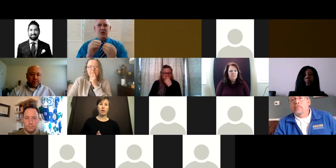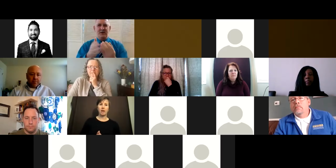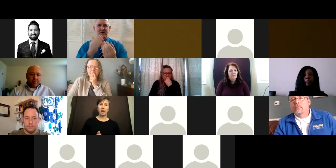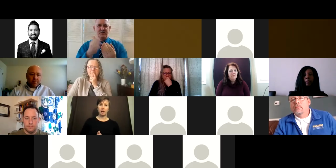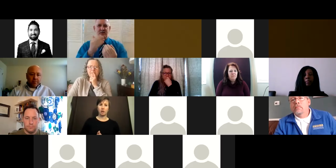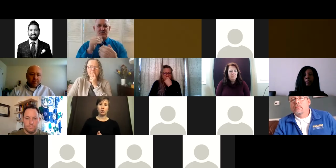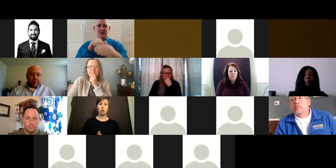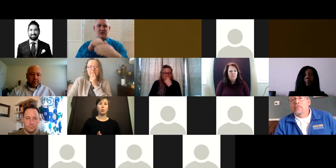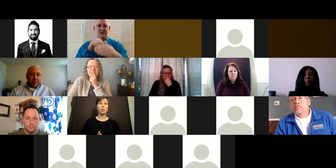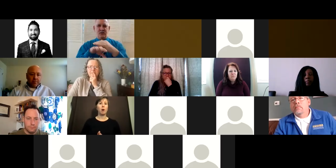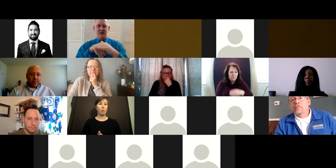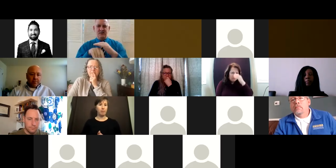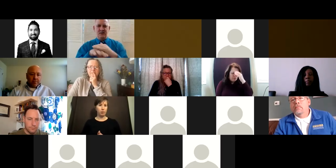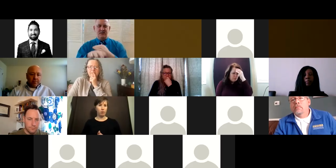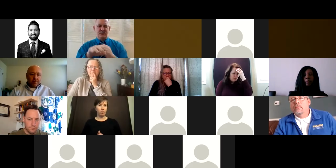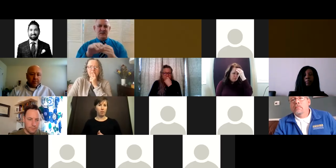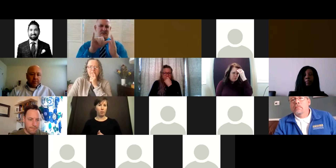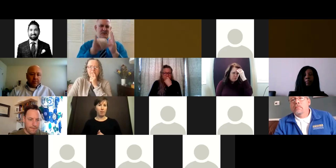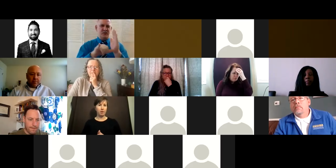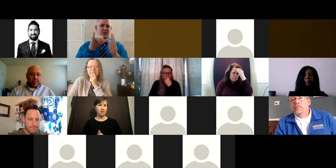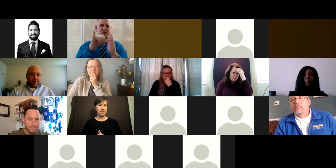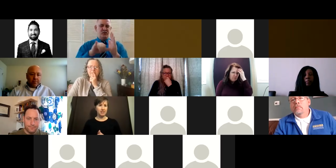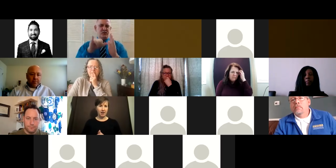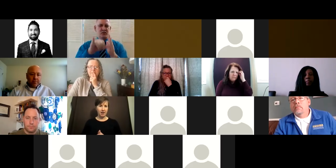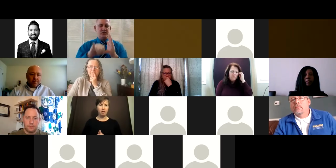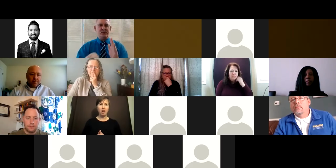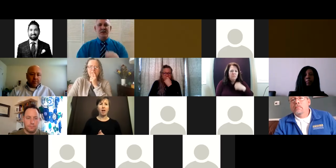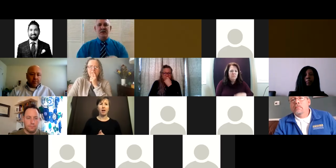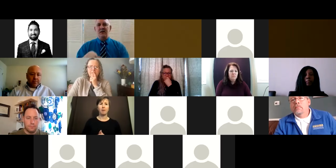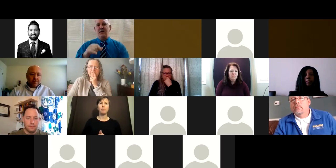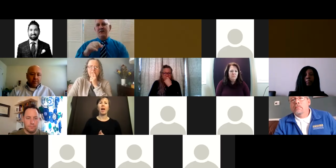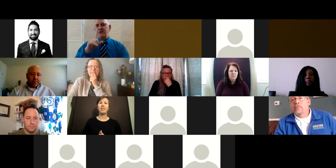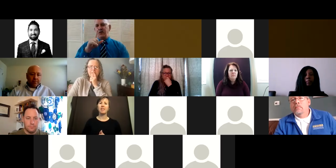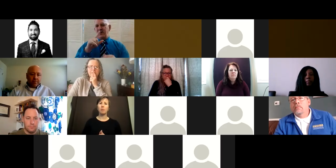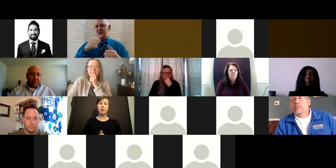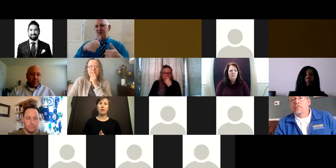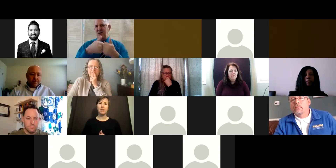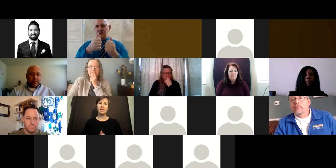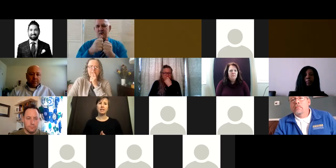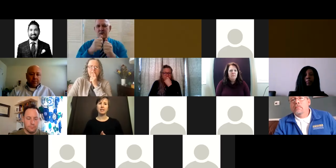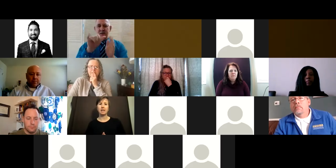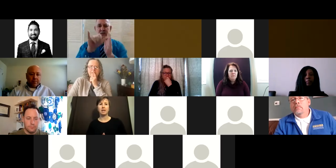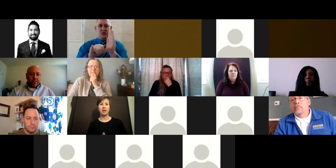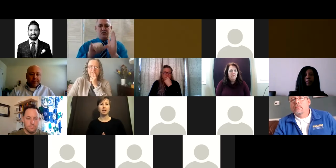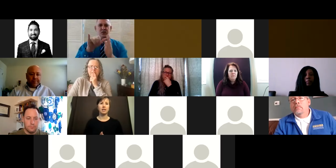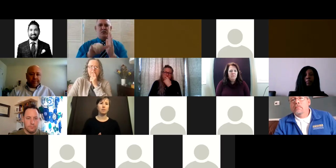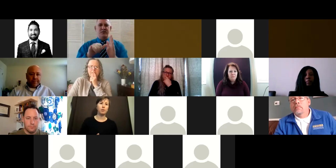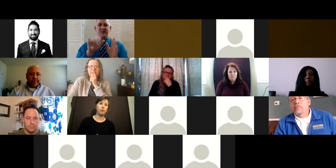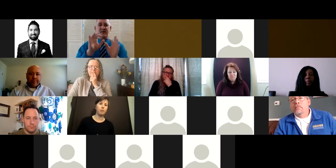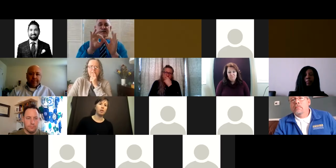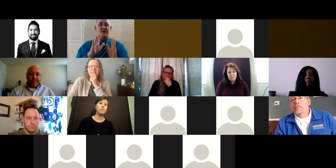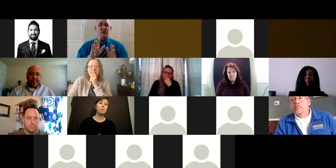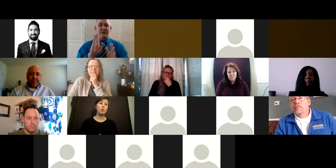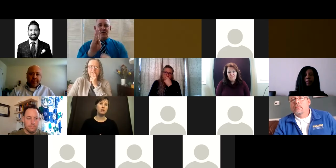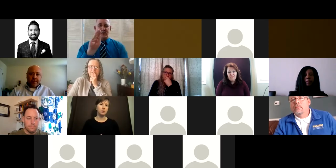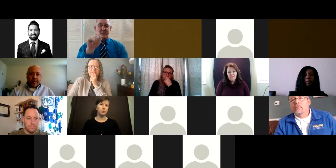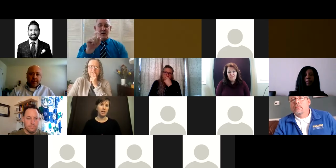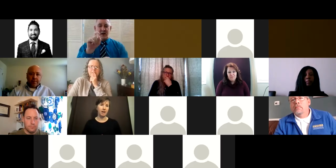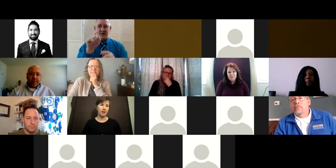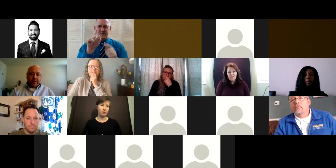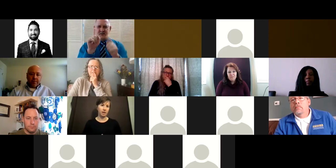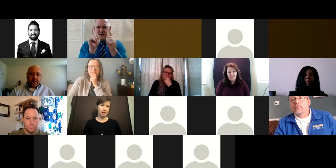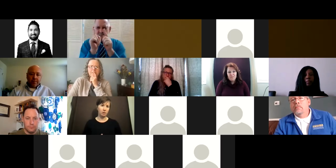we can do a webinar style. I think that would be easily accessible, a little bit more